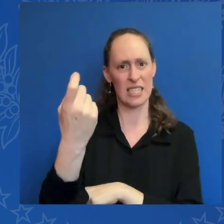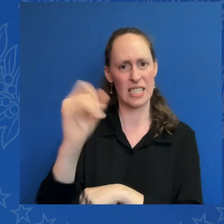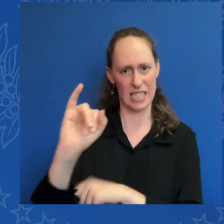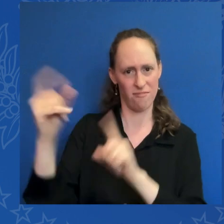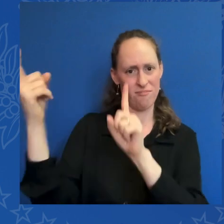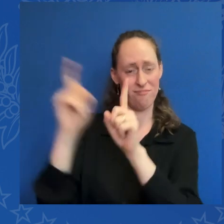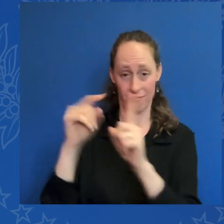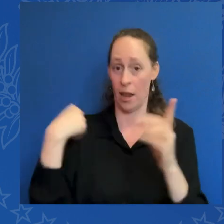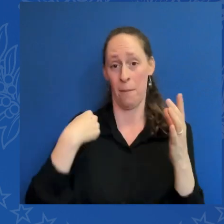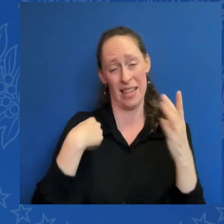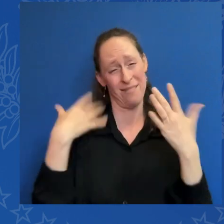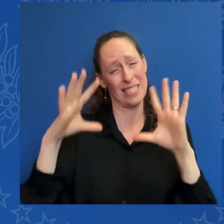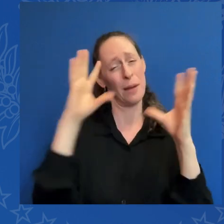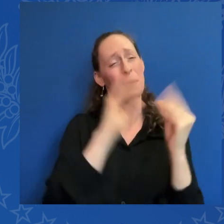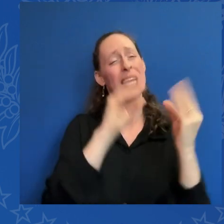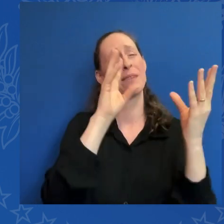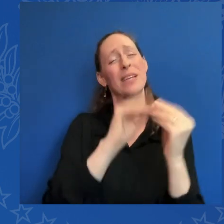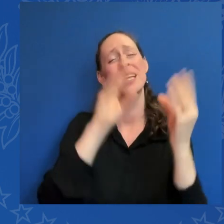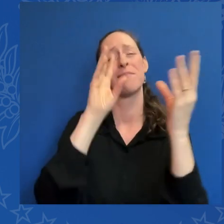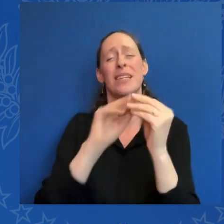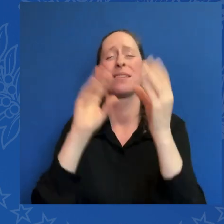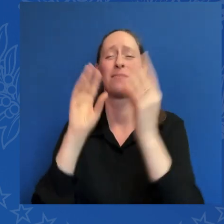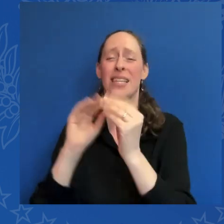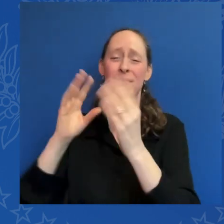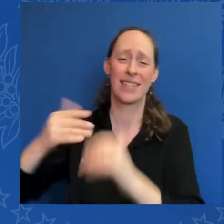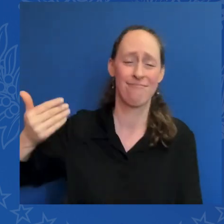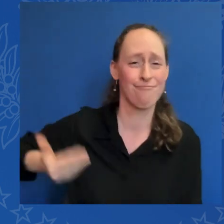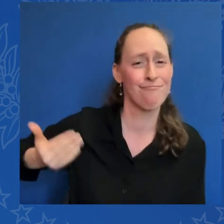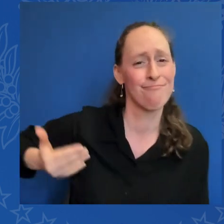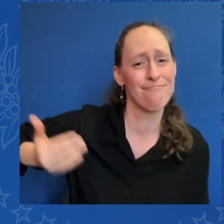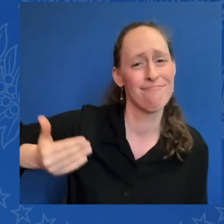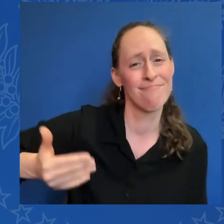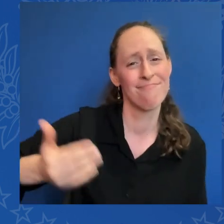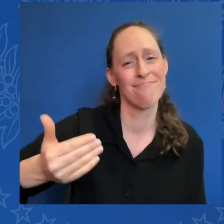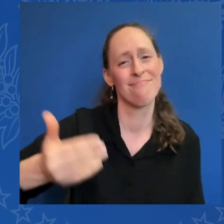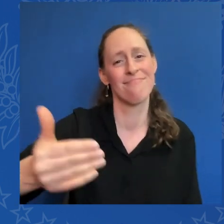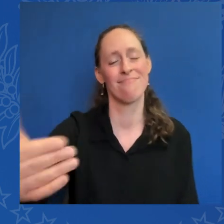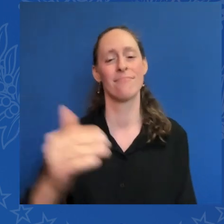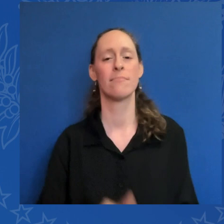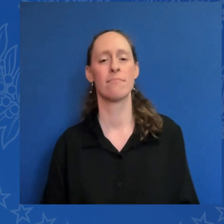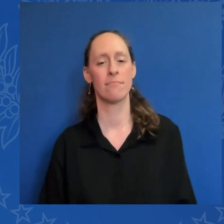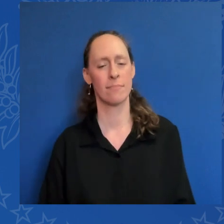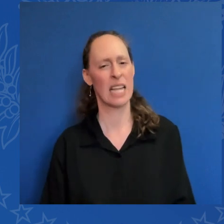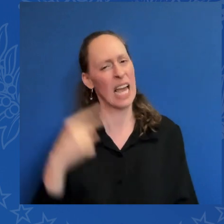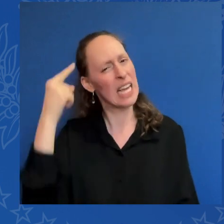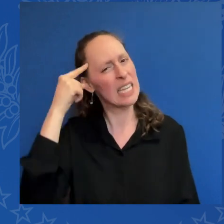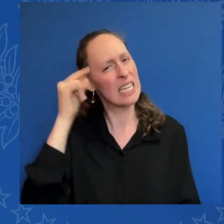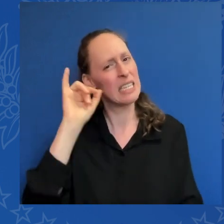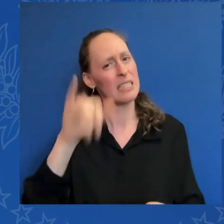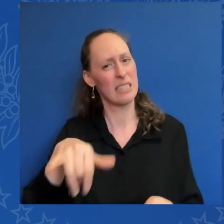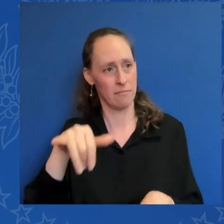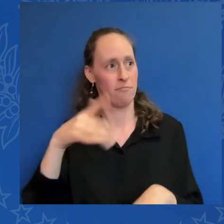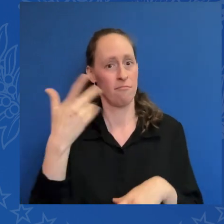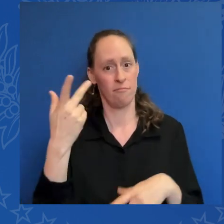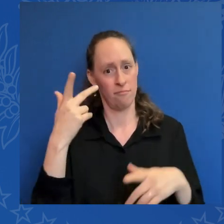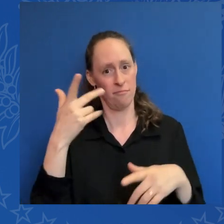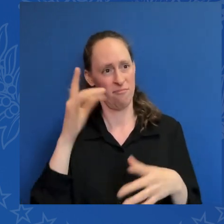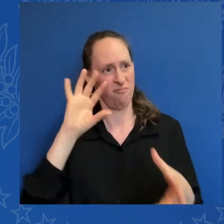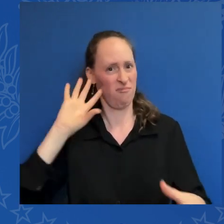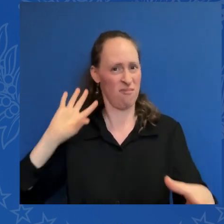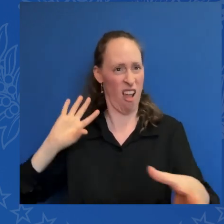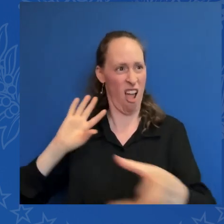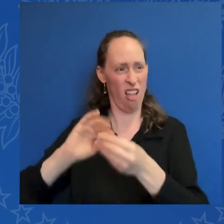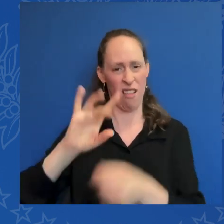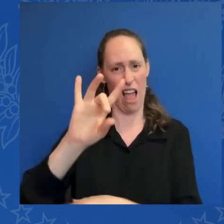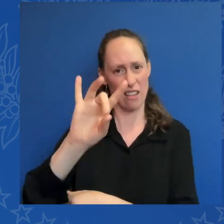know, and over now 87 hours worth. And I was on the Tibetan Plateau with him. I traveled